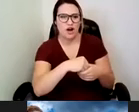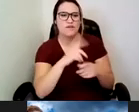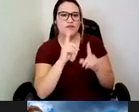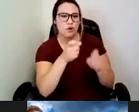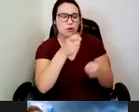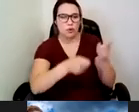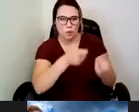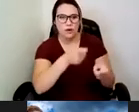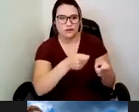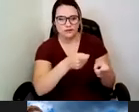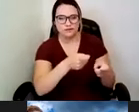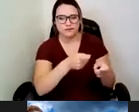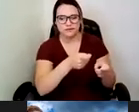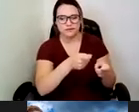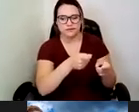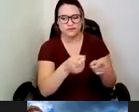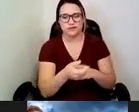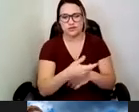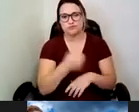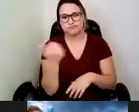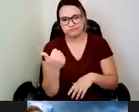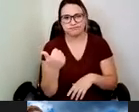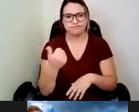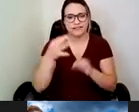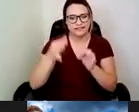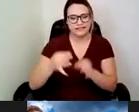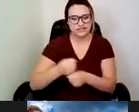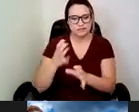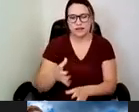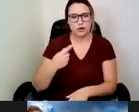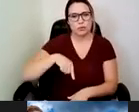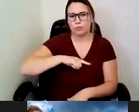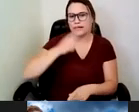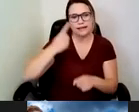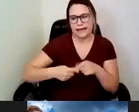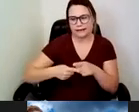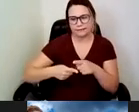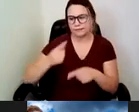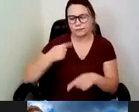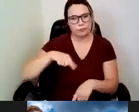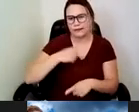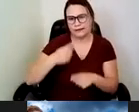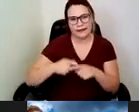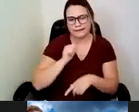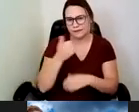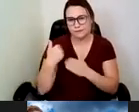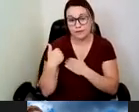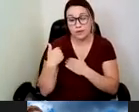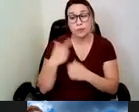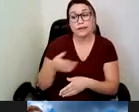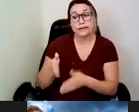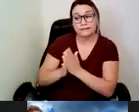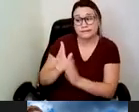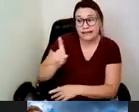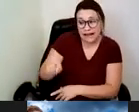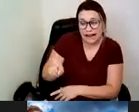a decision maker. That we ourselves cannot remove a decision maker. We can ask them to abstain, but if